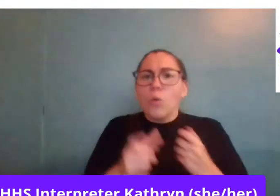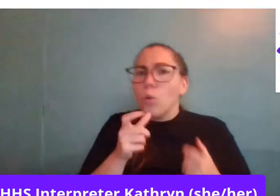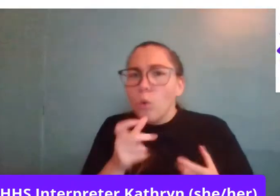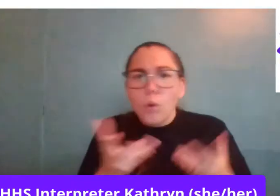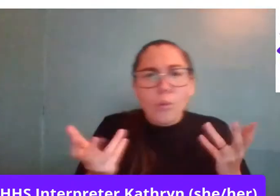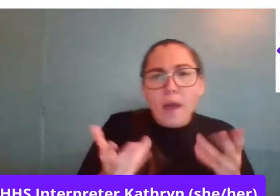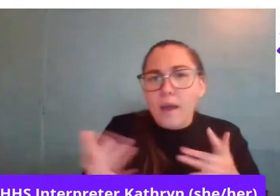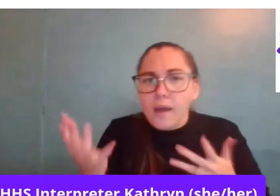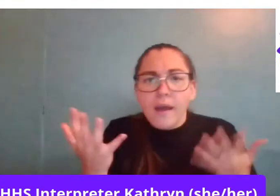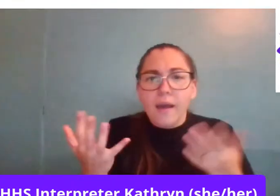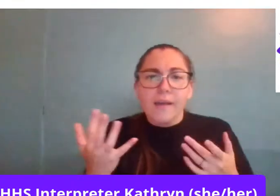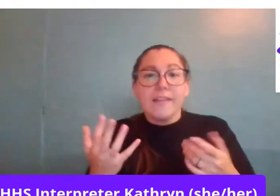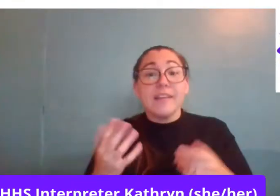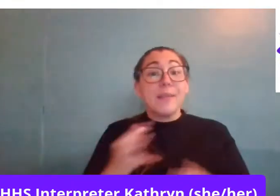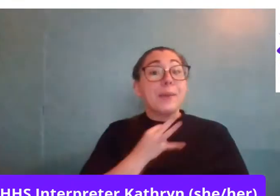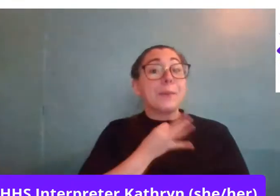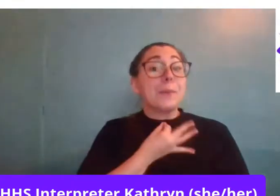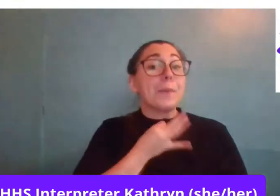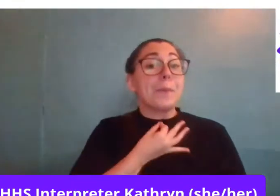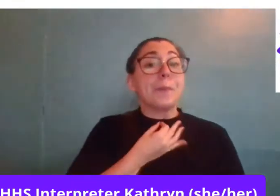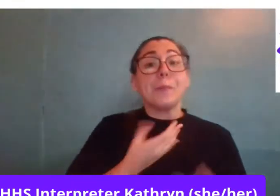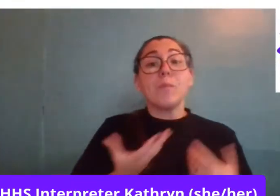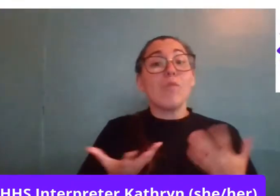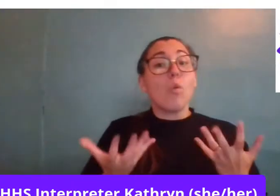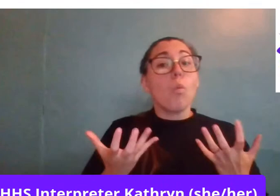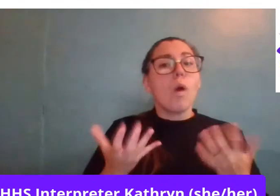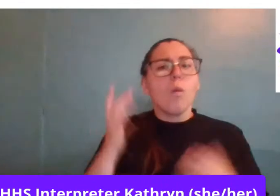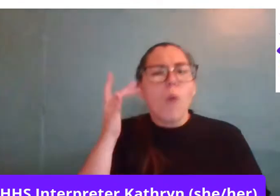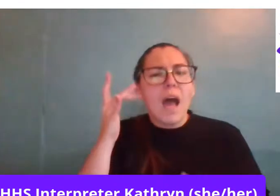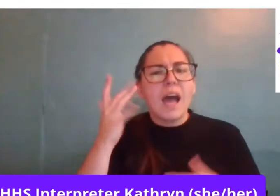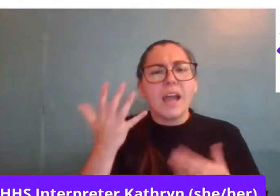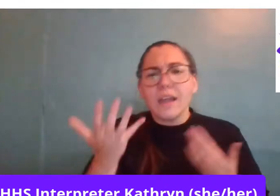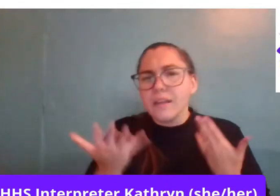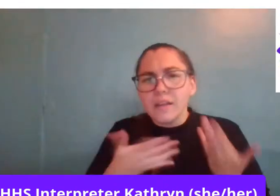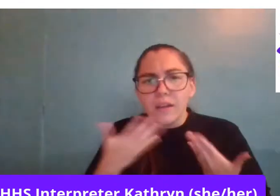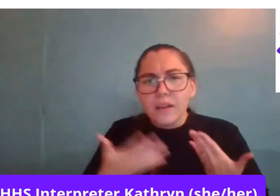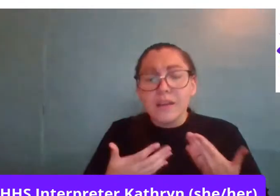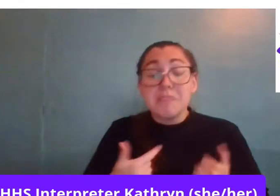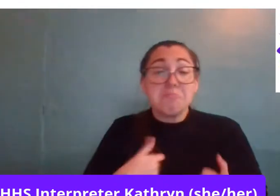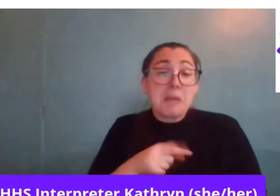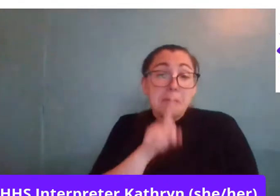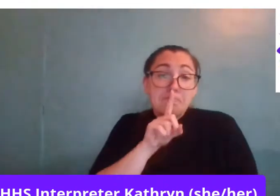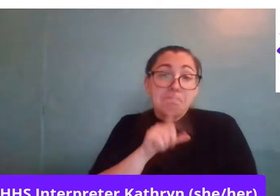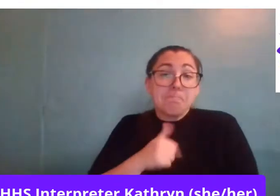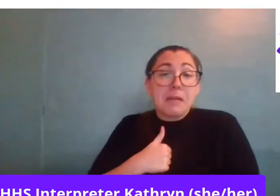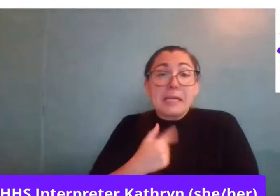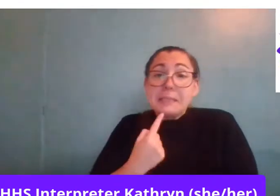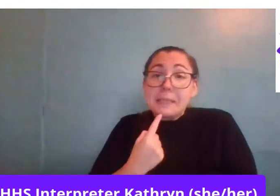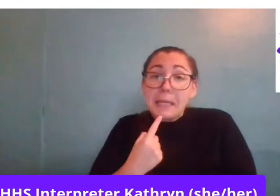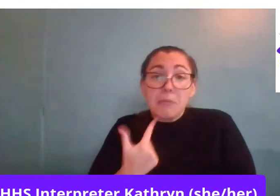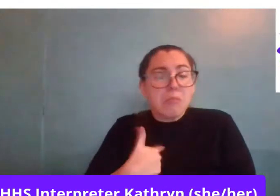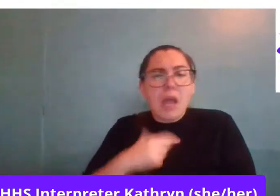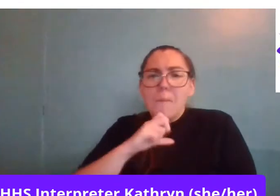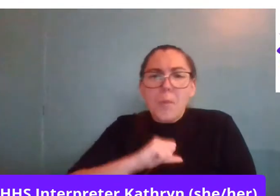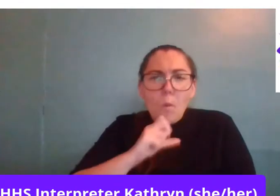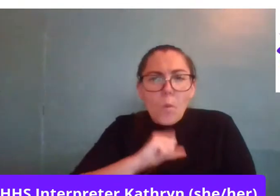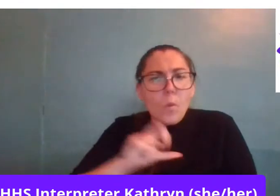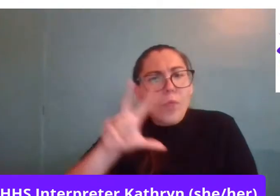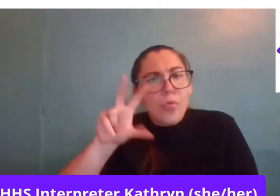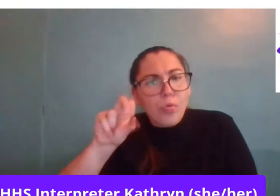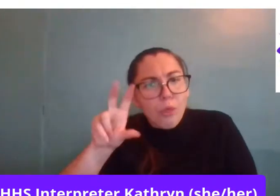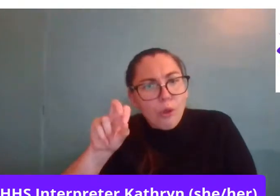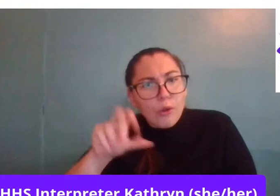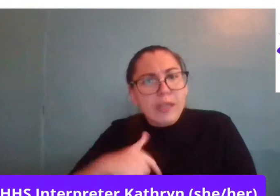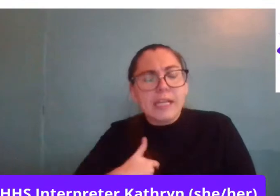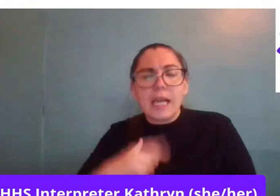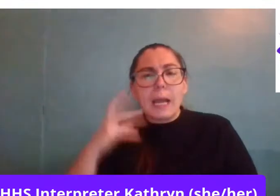basically what everybody's wondering is why and what. And I just say, well, I'm 30 years old. I have been through